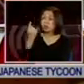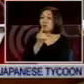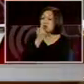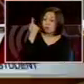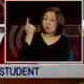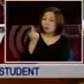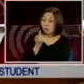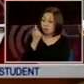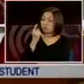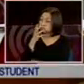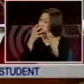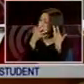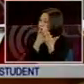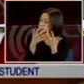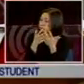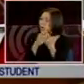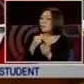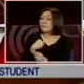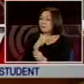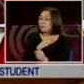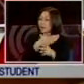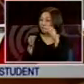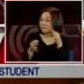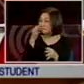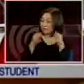or in combination with other members of the court